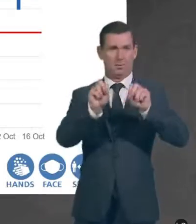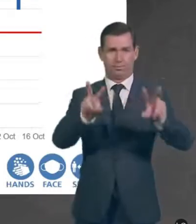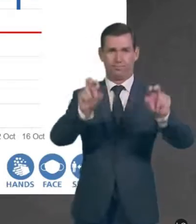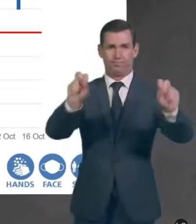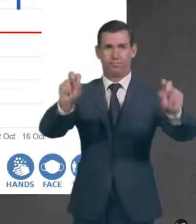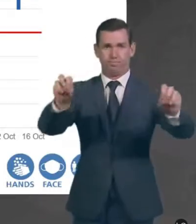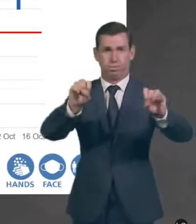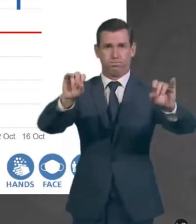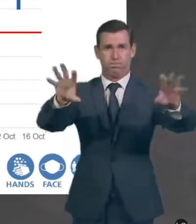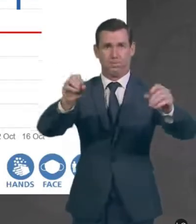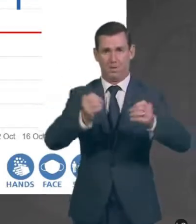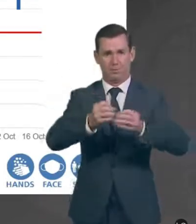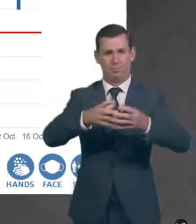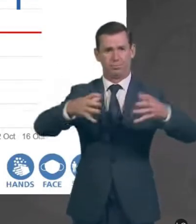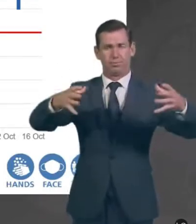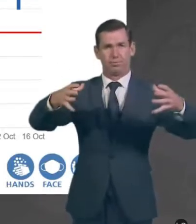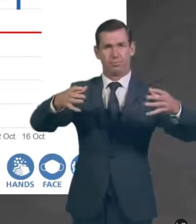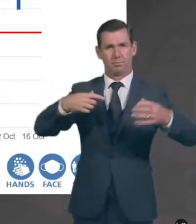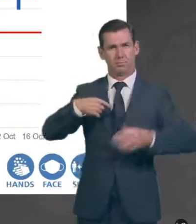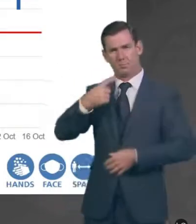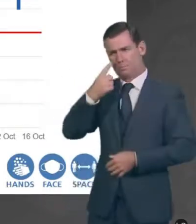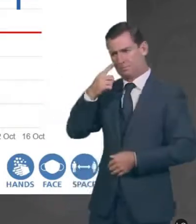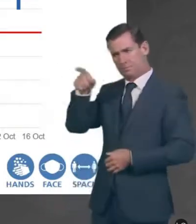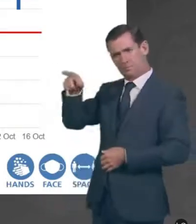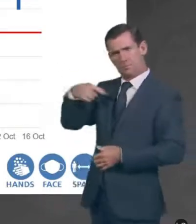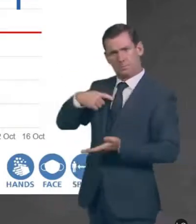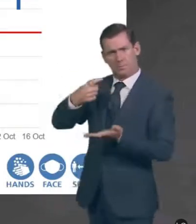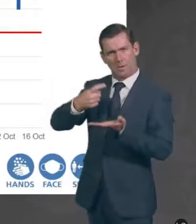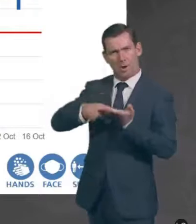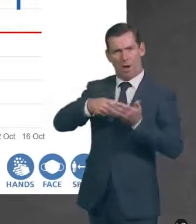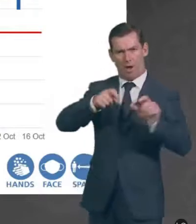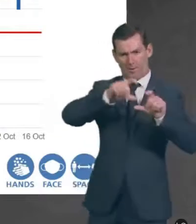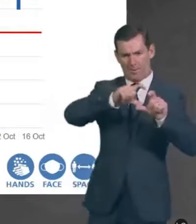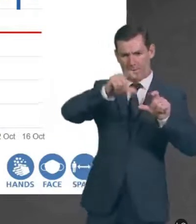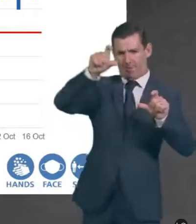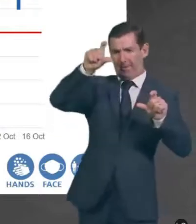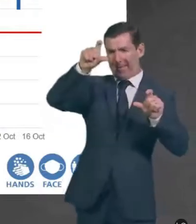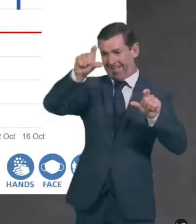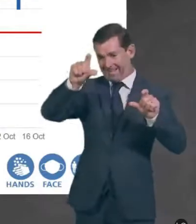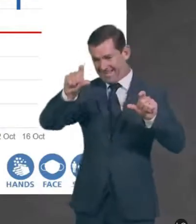back to where it was and where it would be in an unmitigated